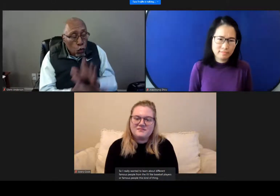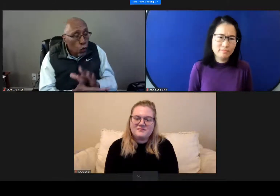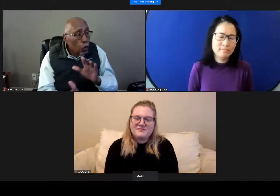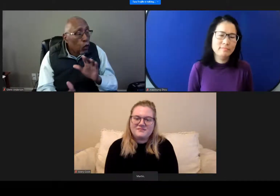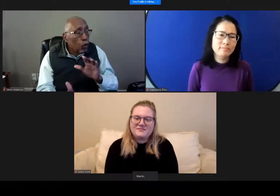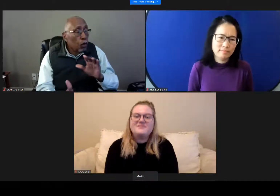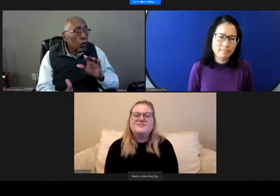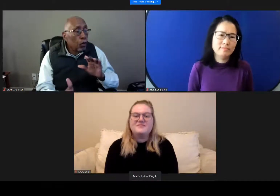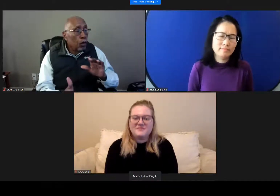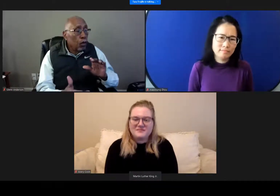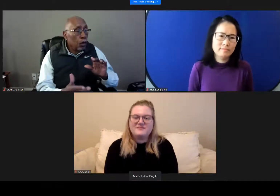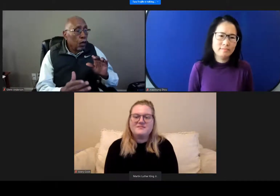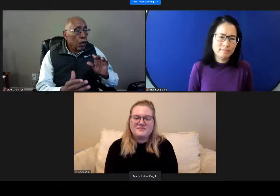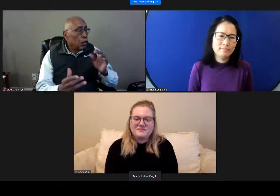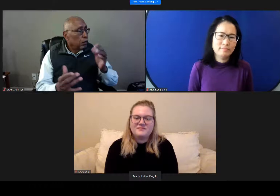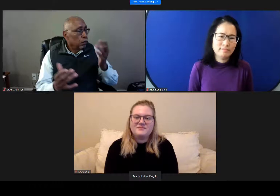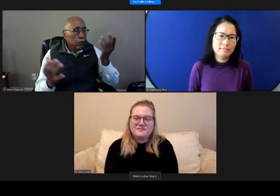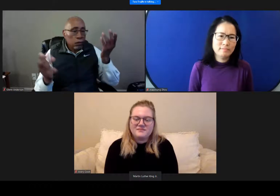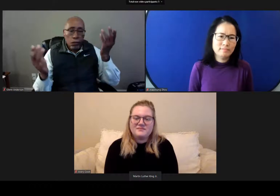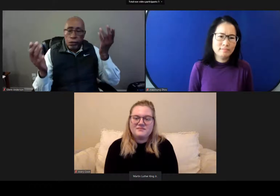Martin Luther King Jr.